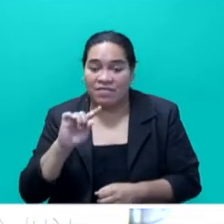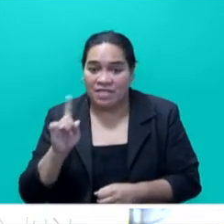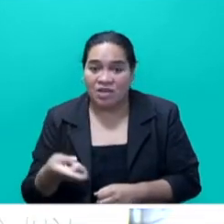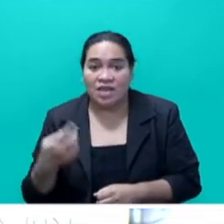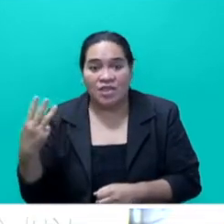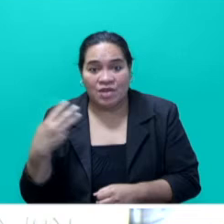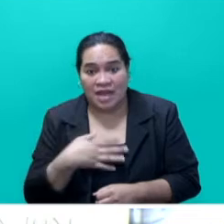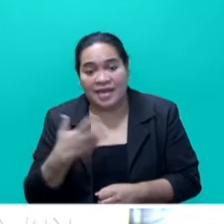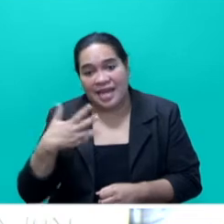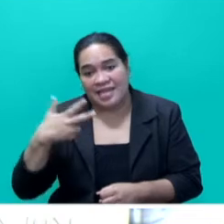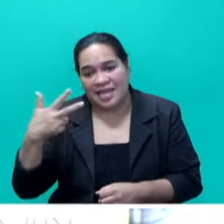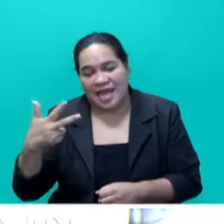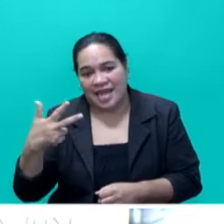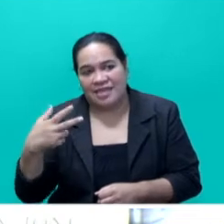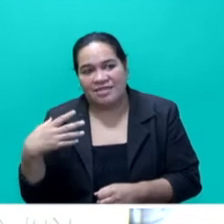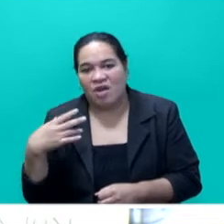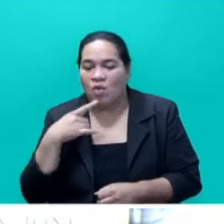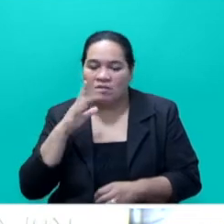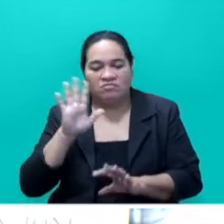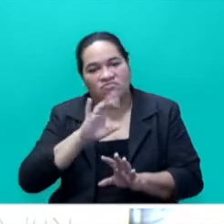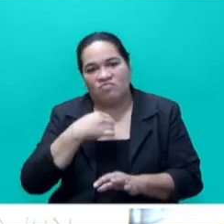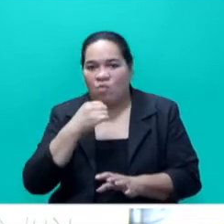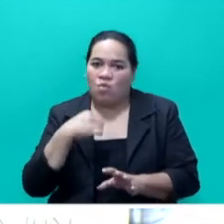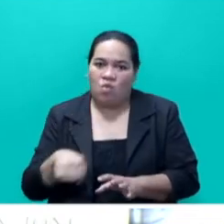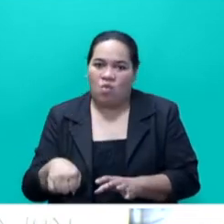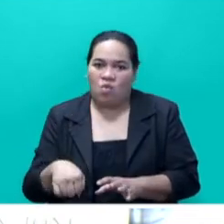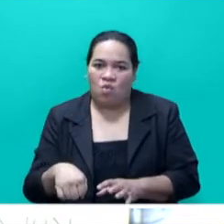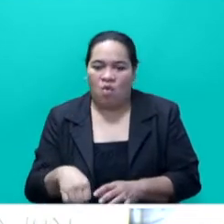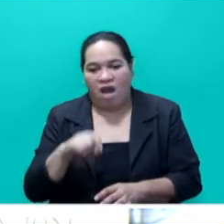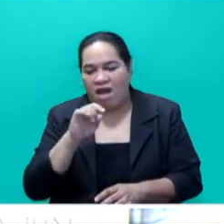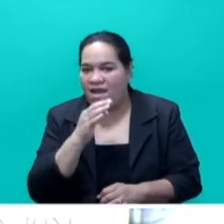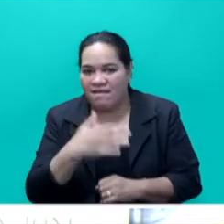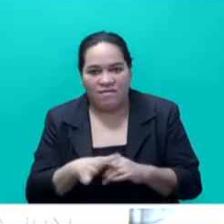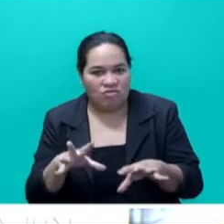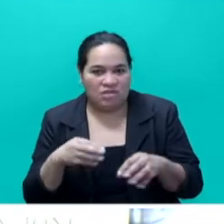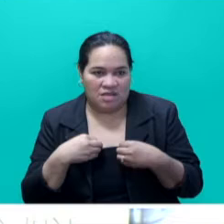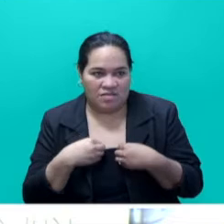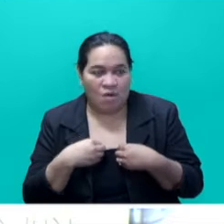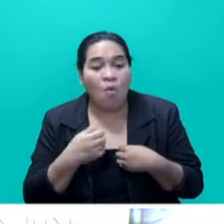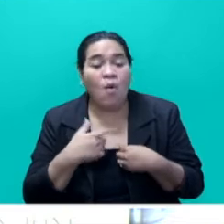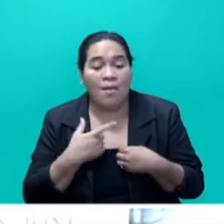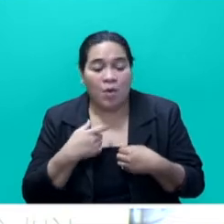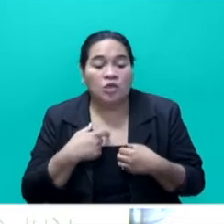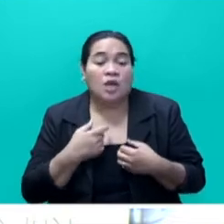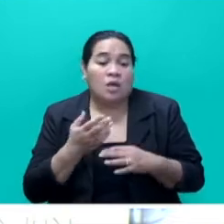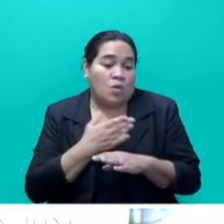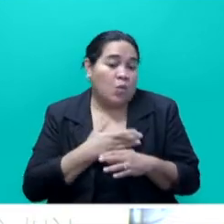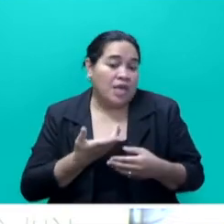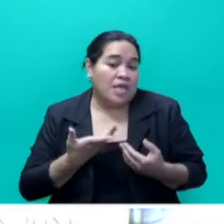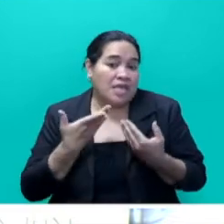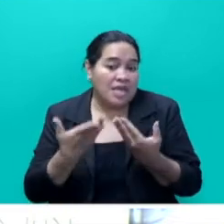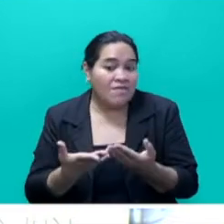55,398 were actually declined the application. We gave people time, for example, to get the first dose.